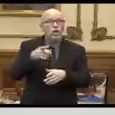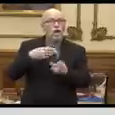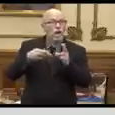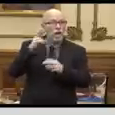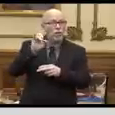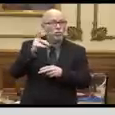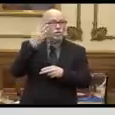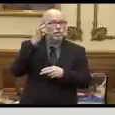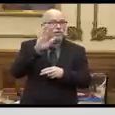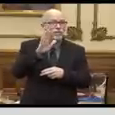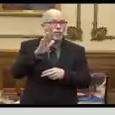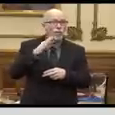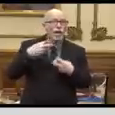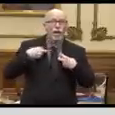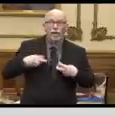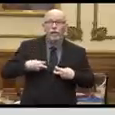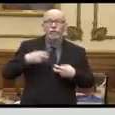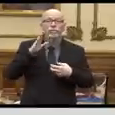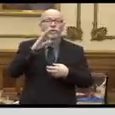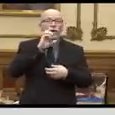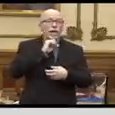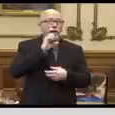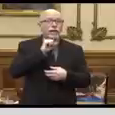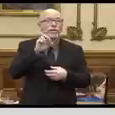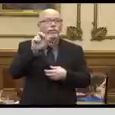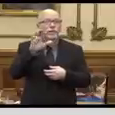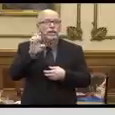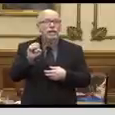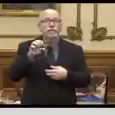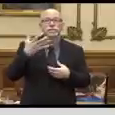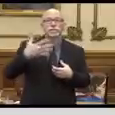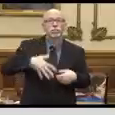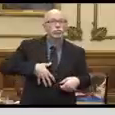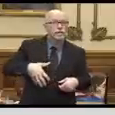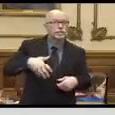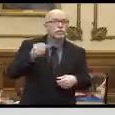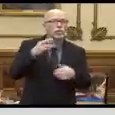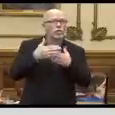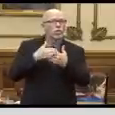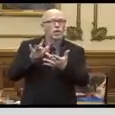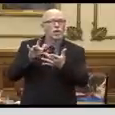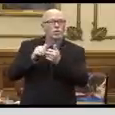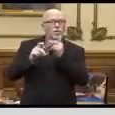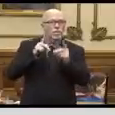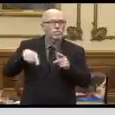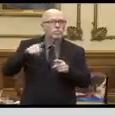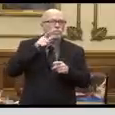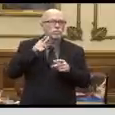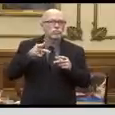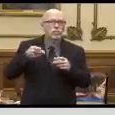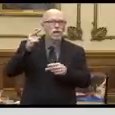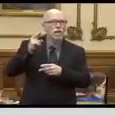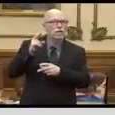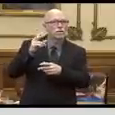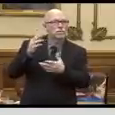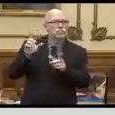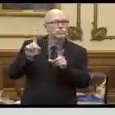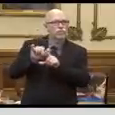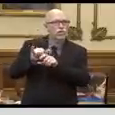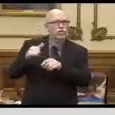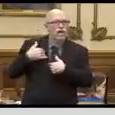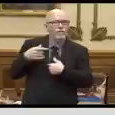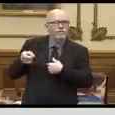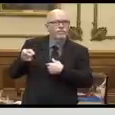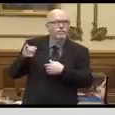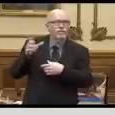your race, your ethnicity, or pregnancy, or a close contact of a high-risk individual who also you need to